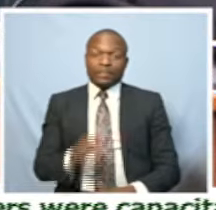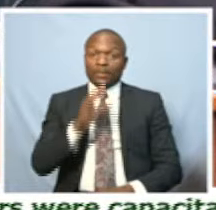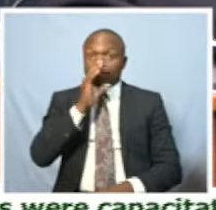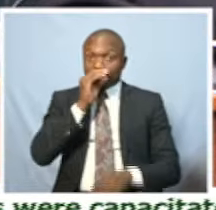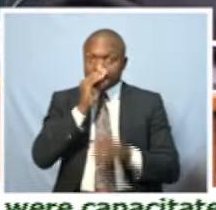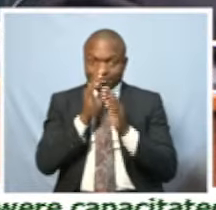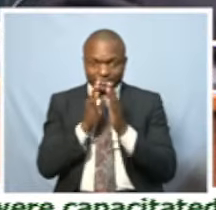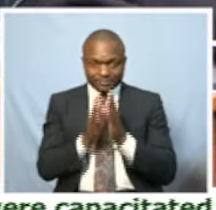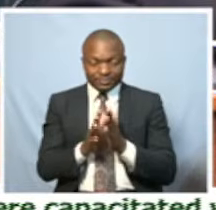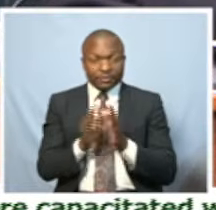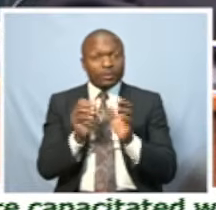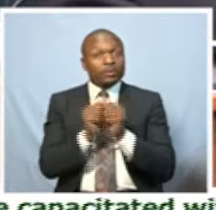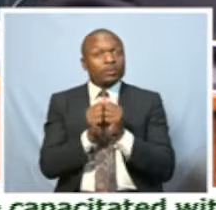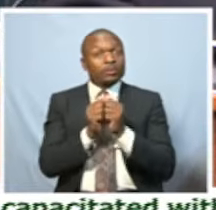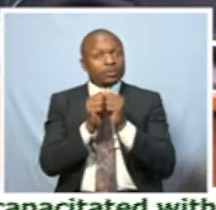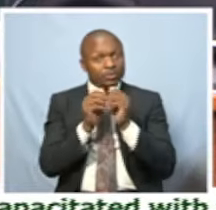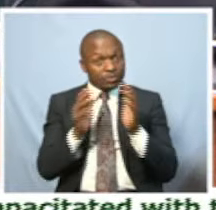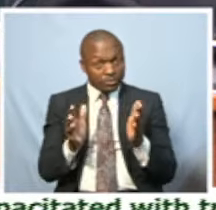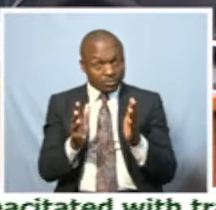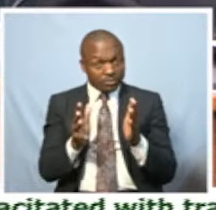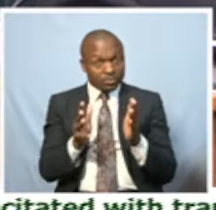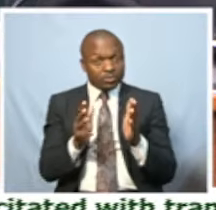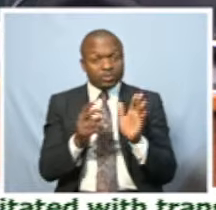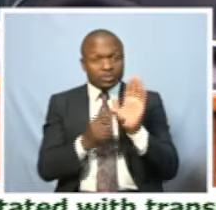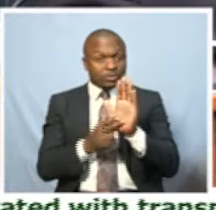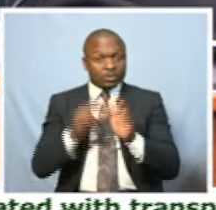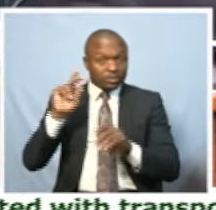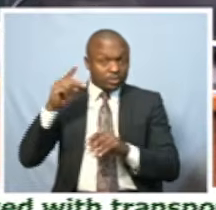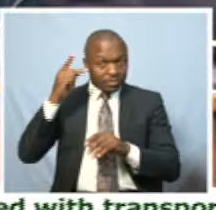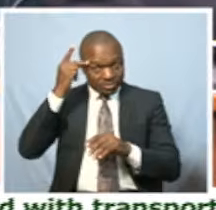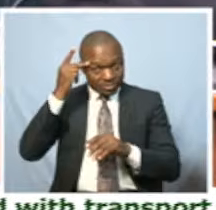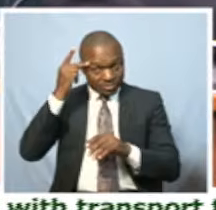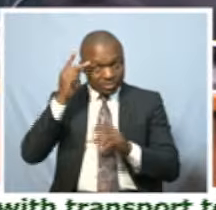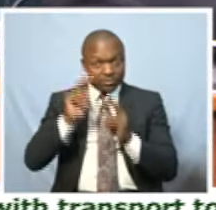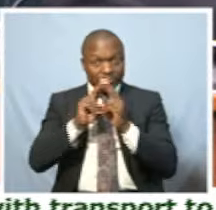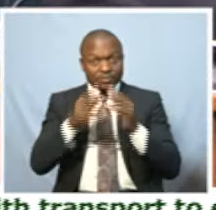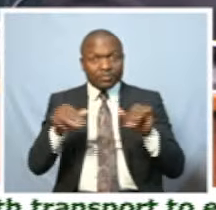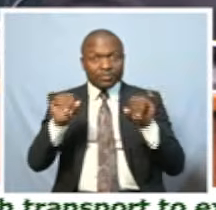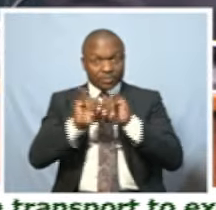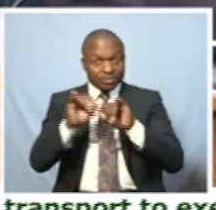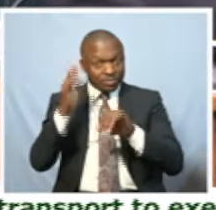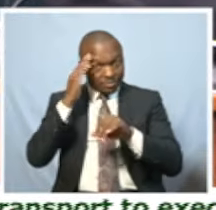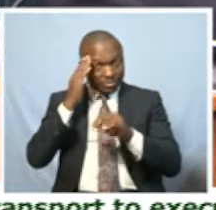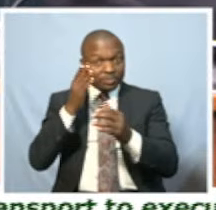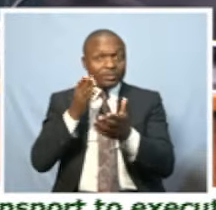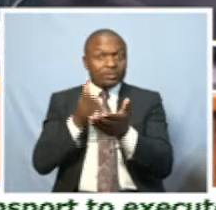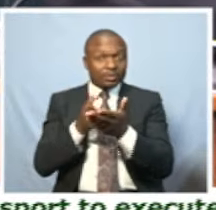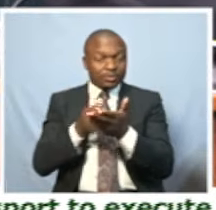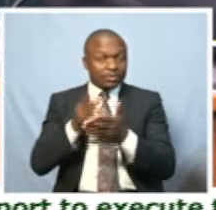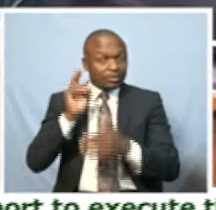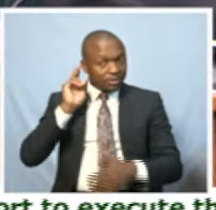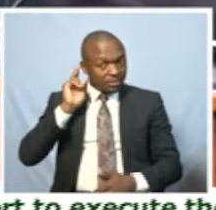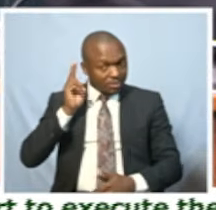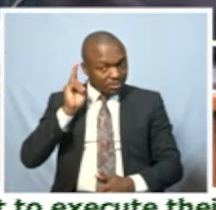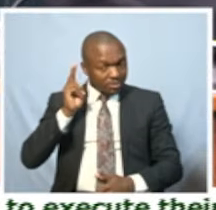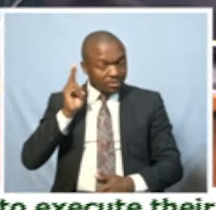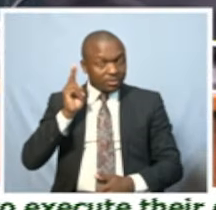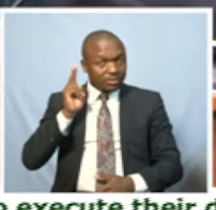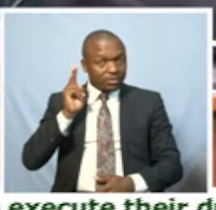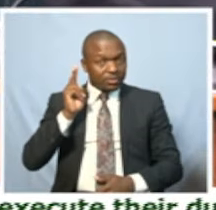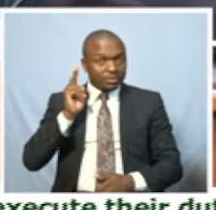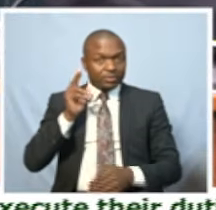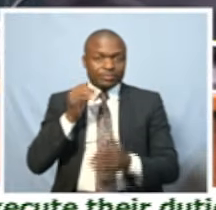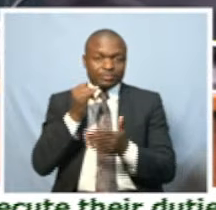Mr. Speaker, without sounding political, it is important to note that this is a legacy